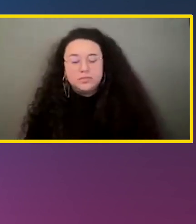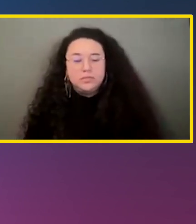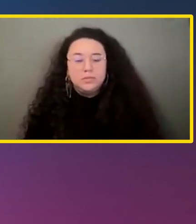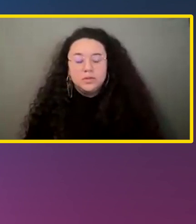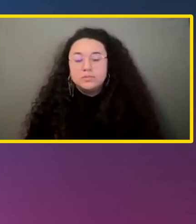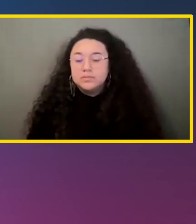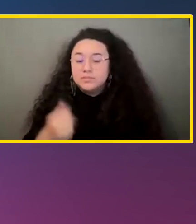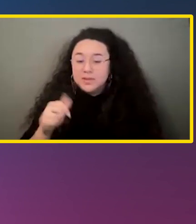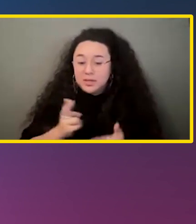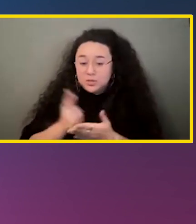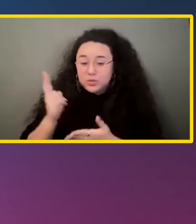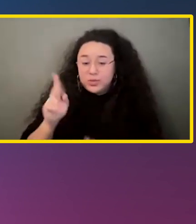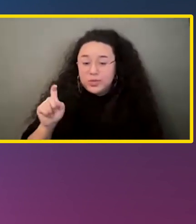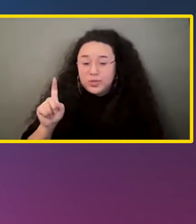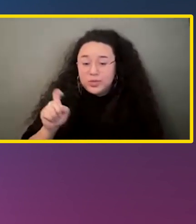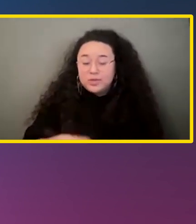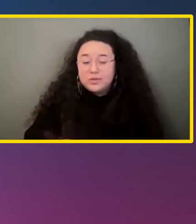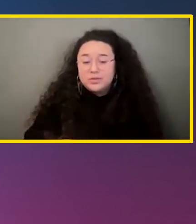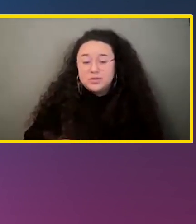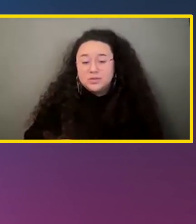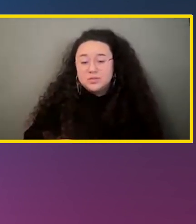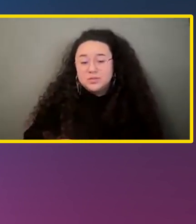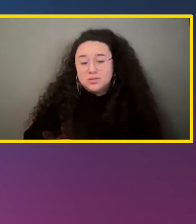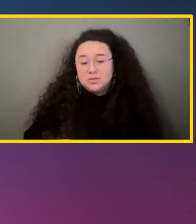is there truth? Oof.